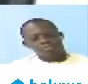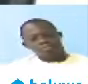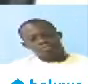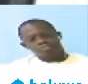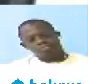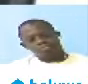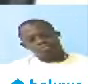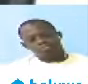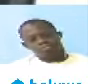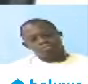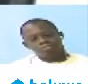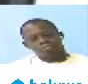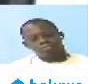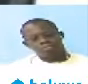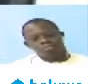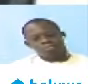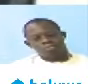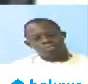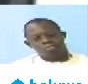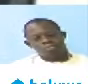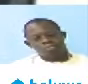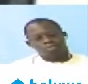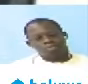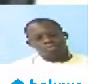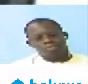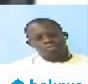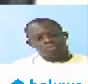our affairs.